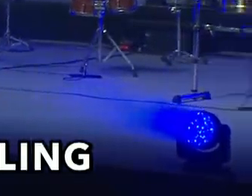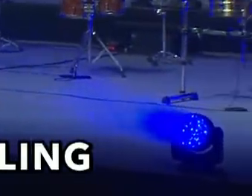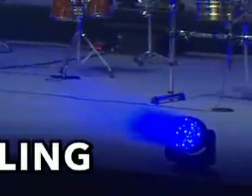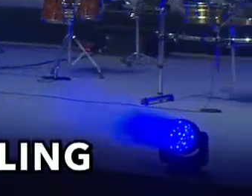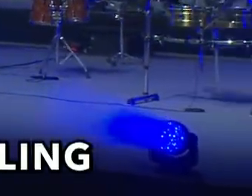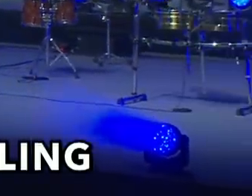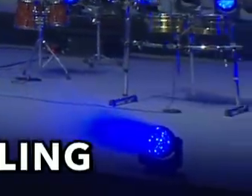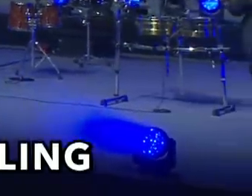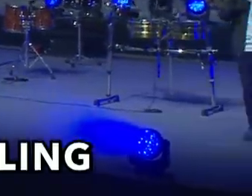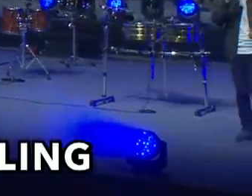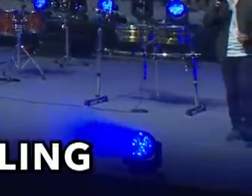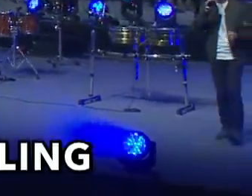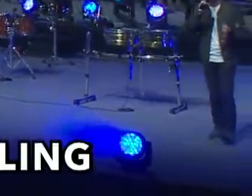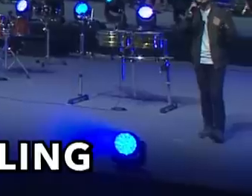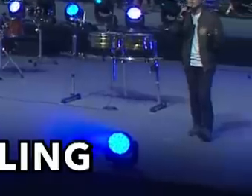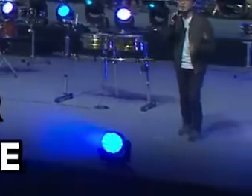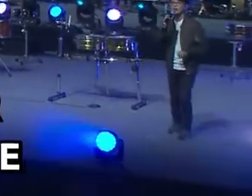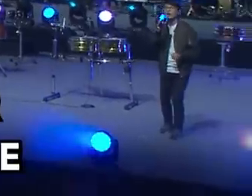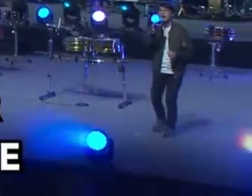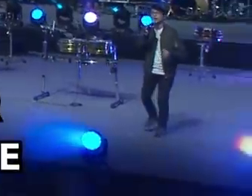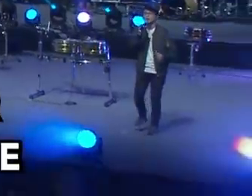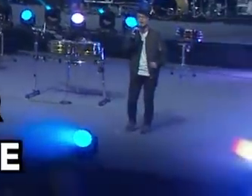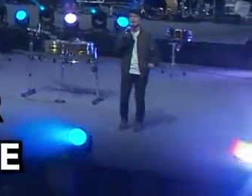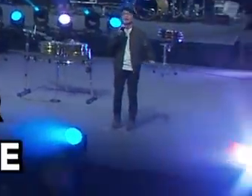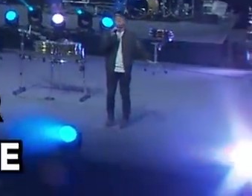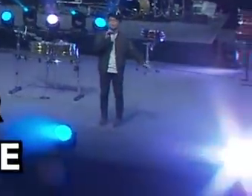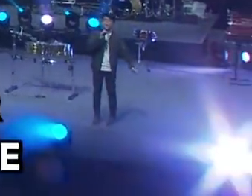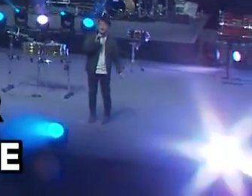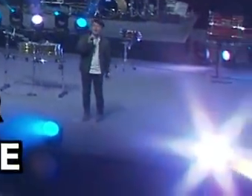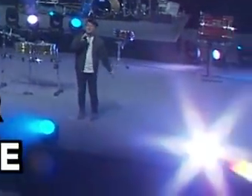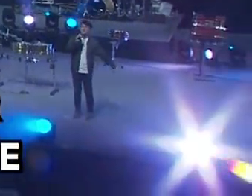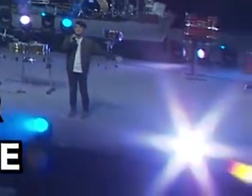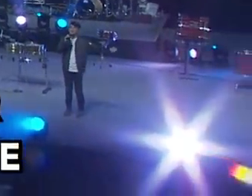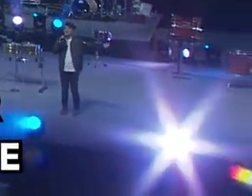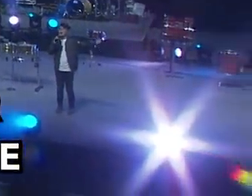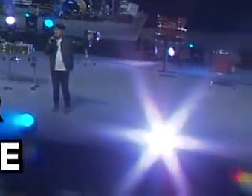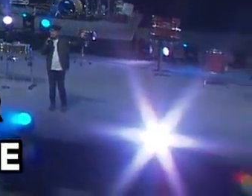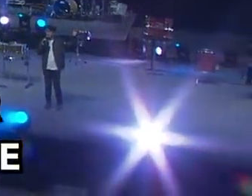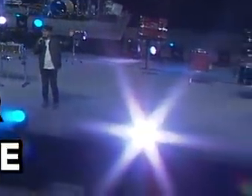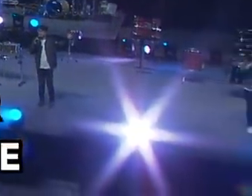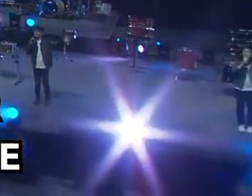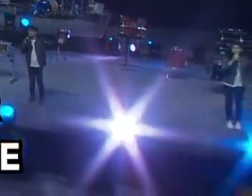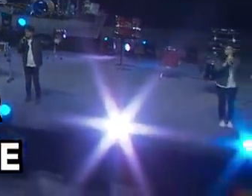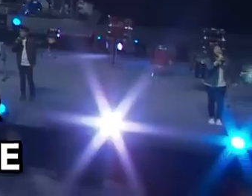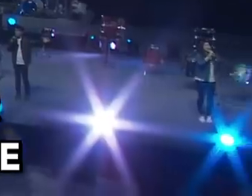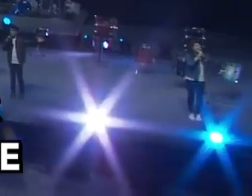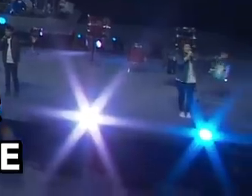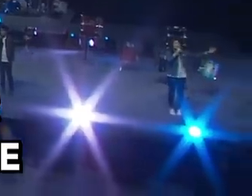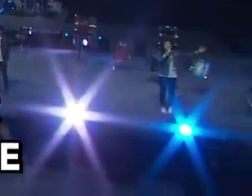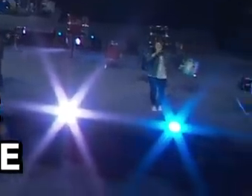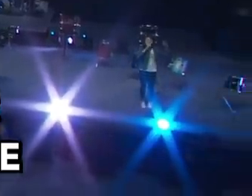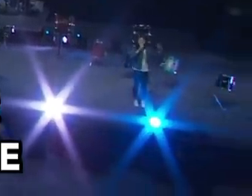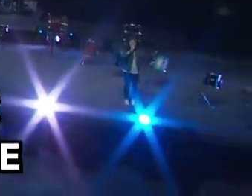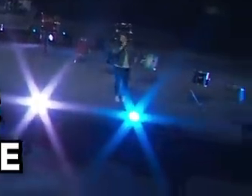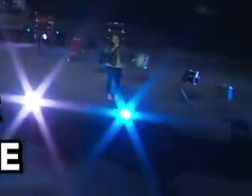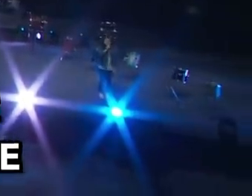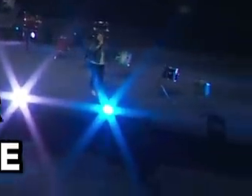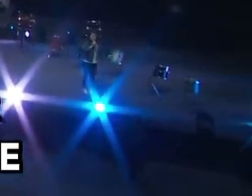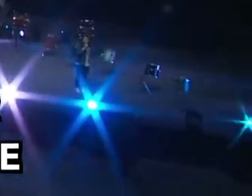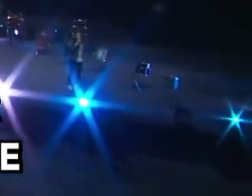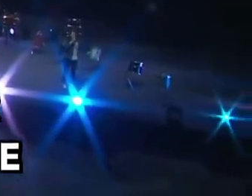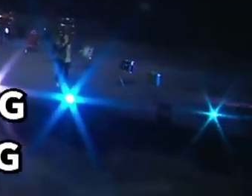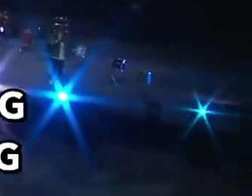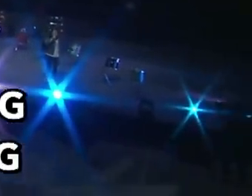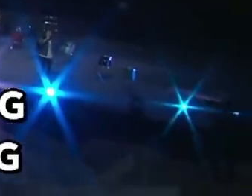Strength is failing, the end. draws near and my